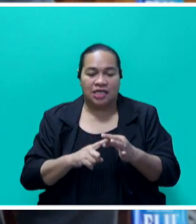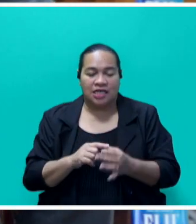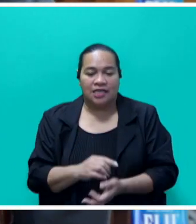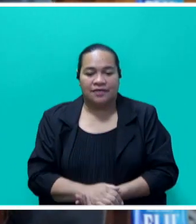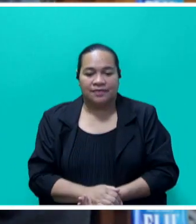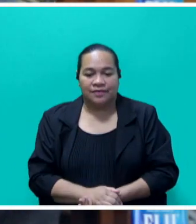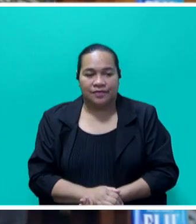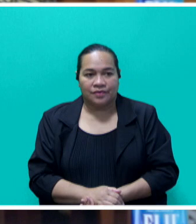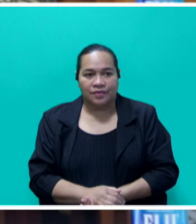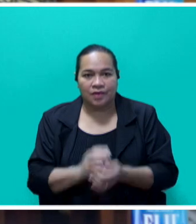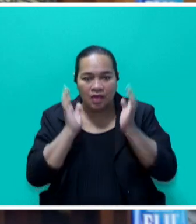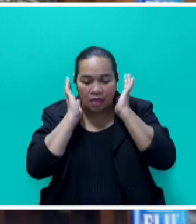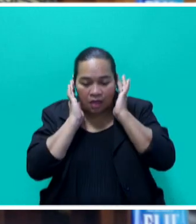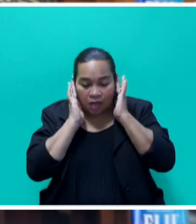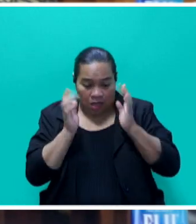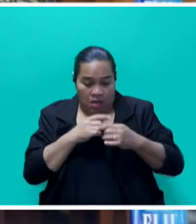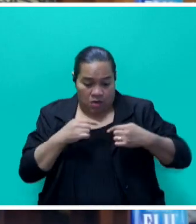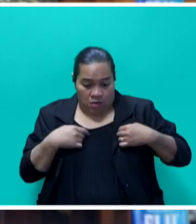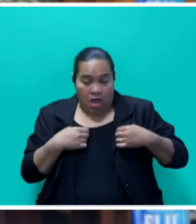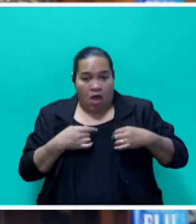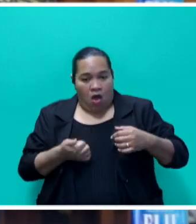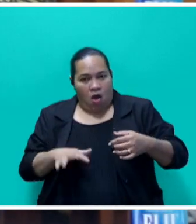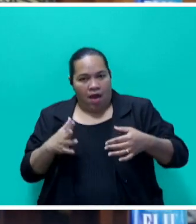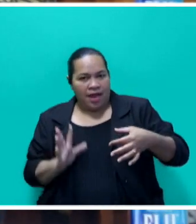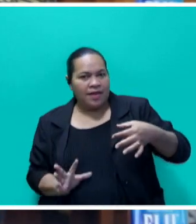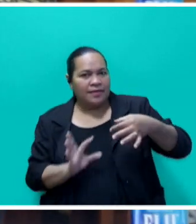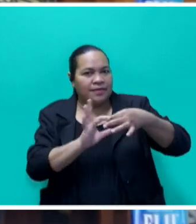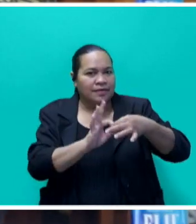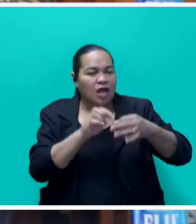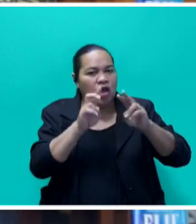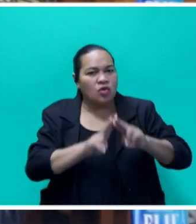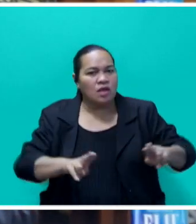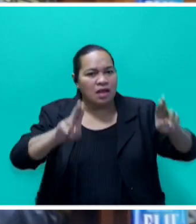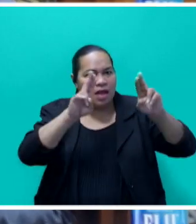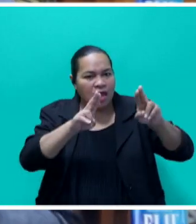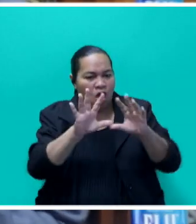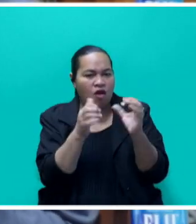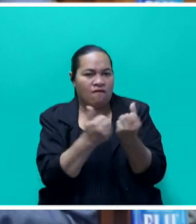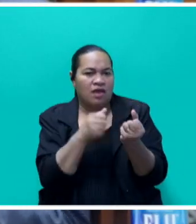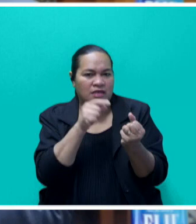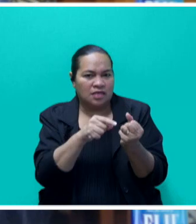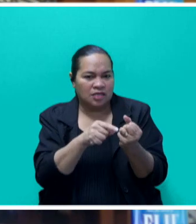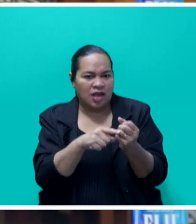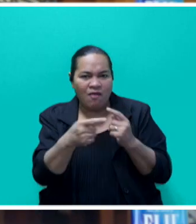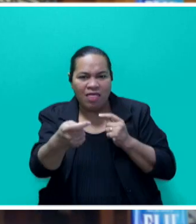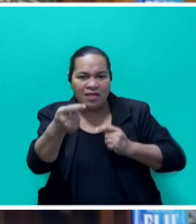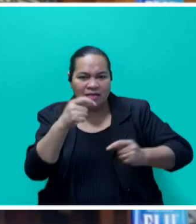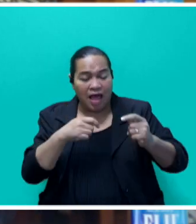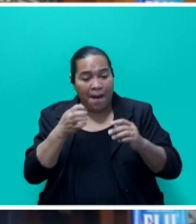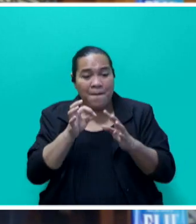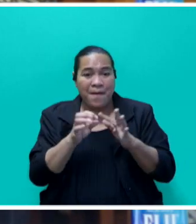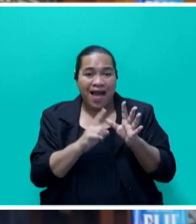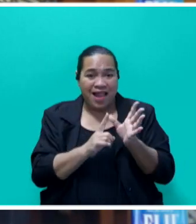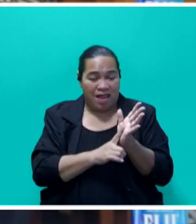we acceded to the United Nations Convention Against Transnational Organized Crime, or more commonly known as the Palemo